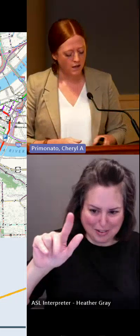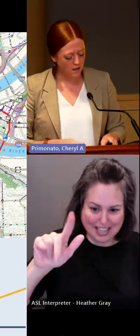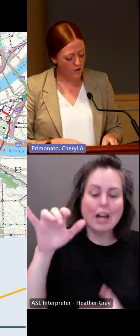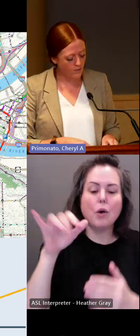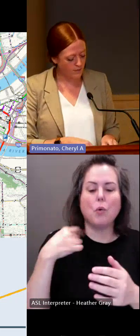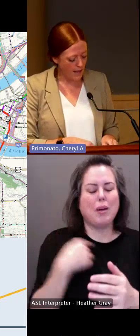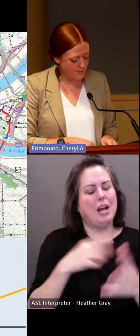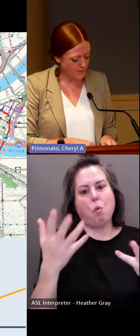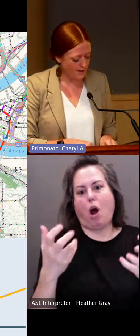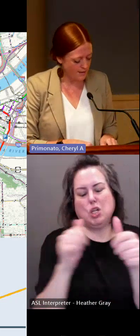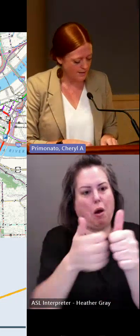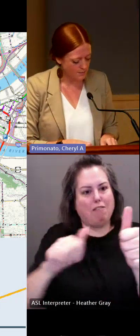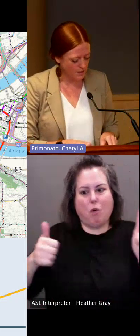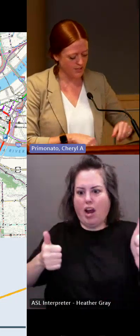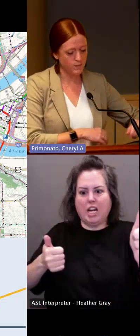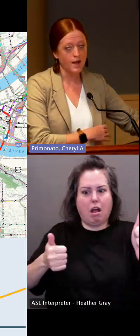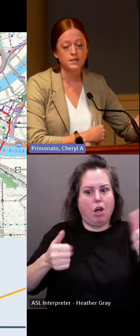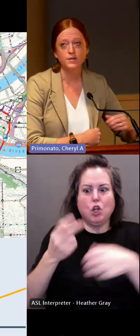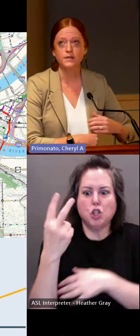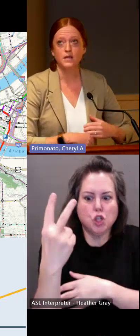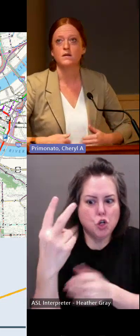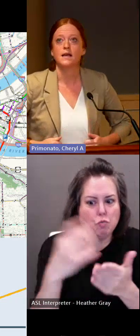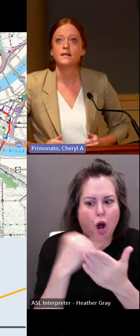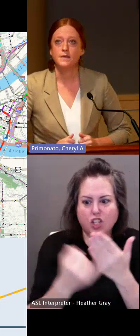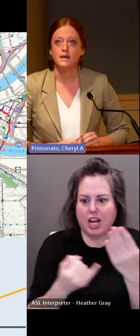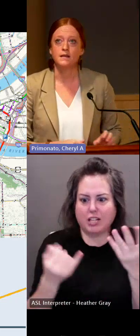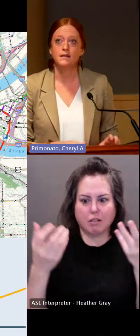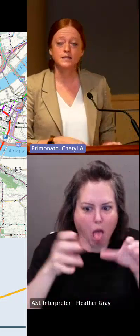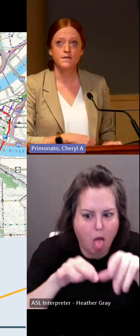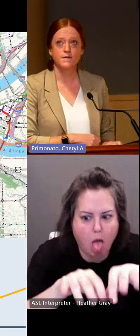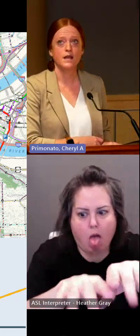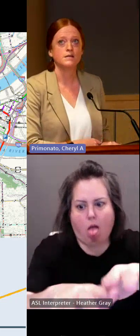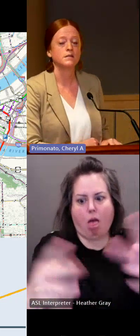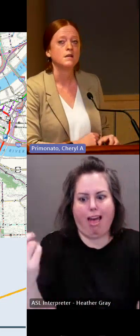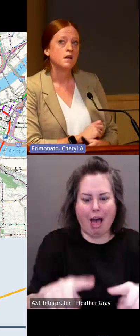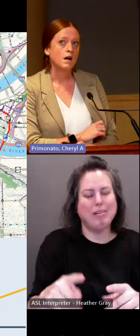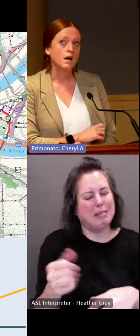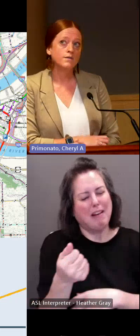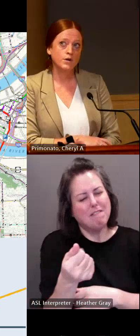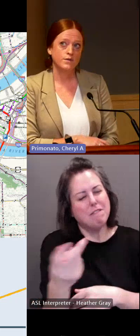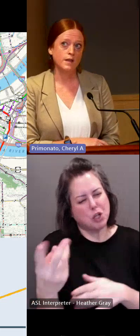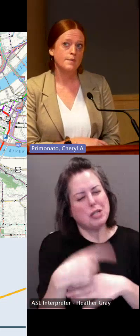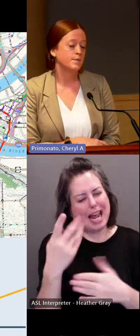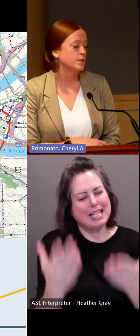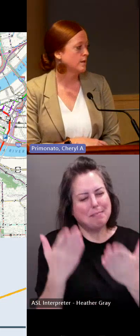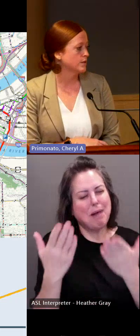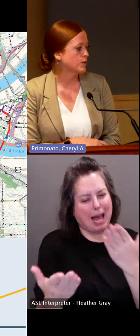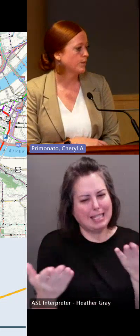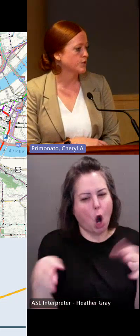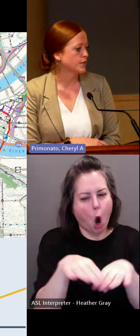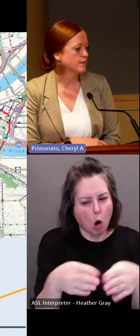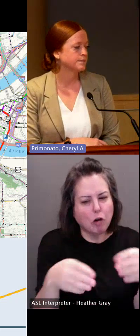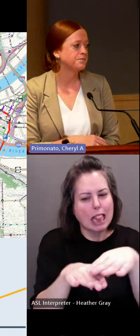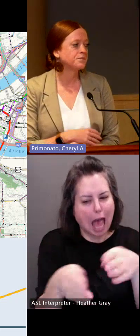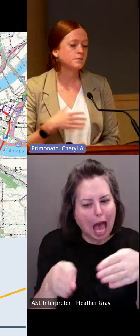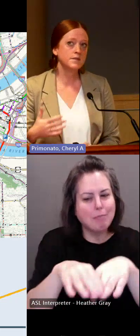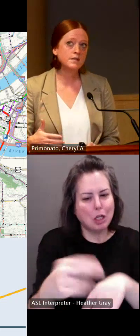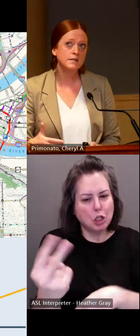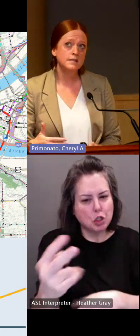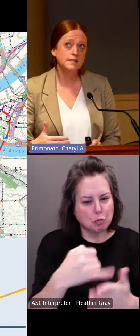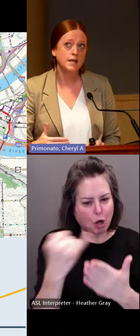avoid overlap as much as possible, but there will likely be at least a few days of overlap between these 2